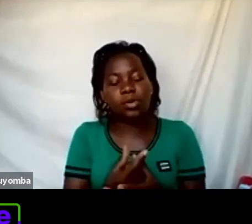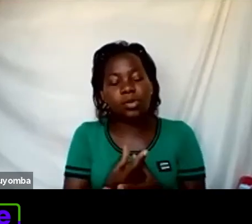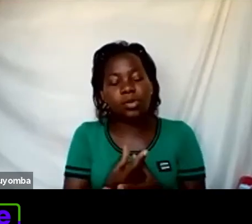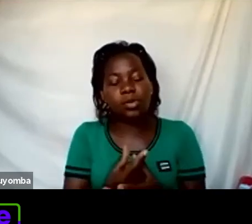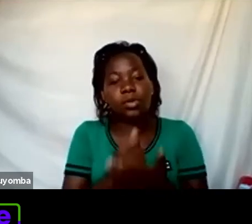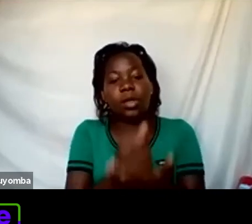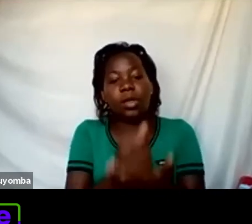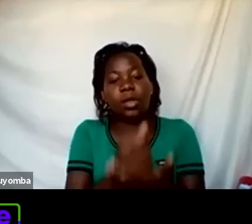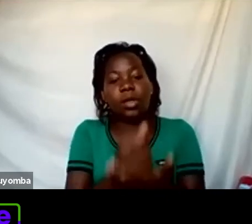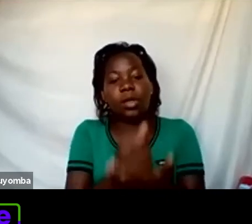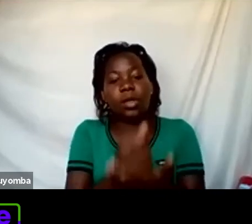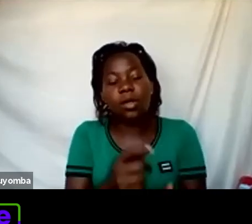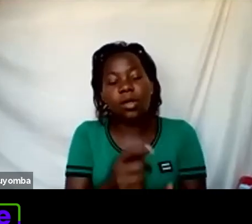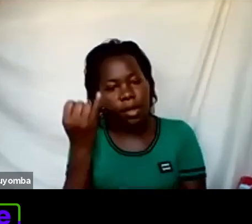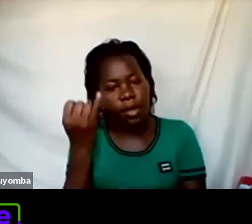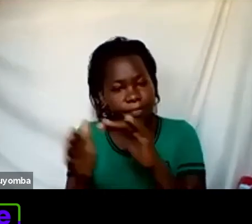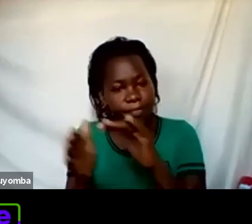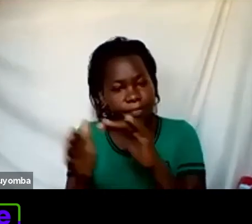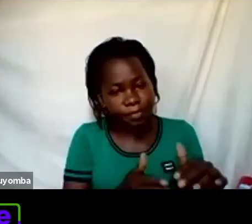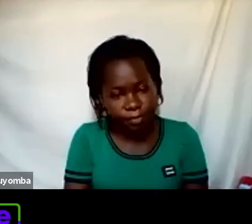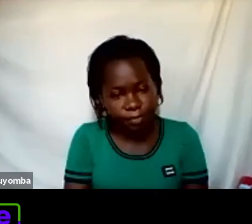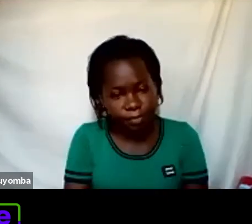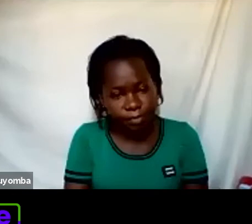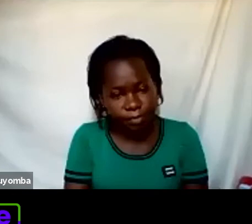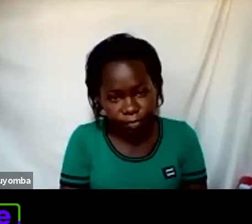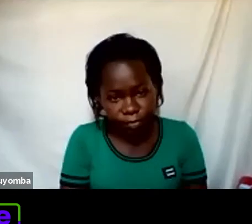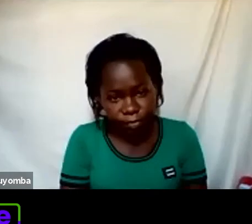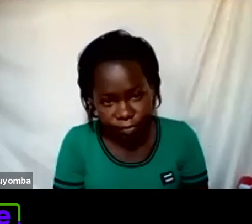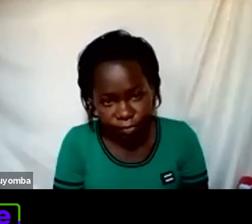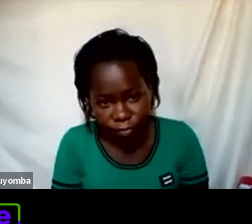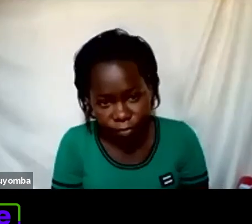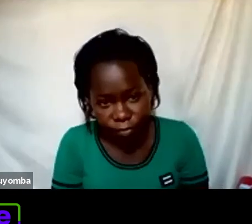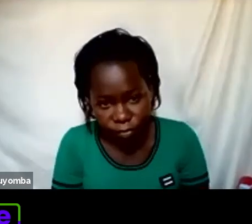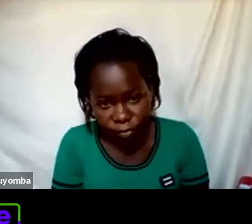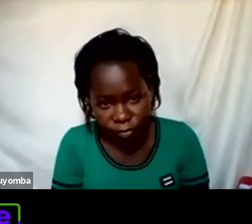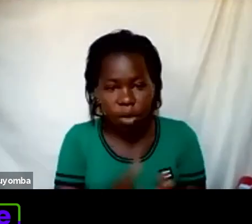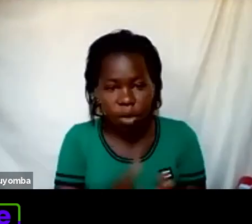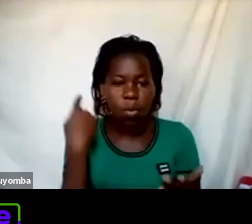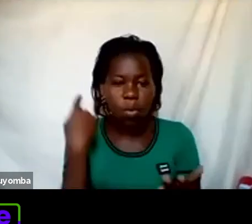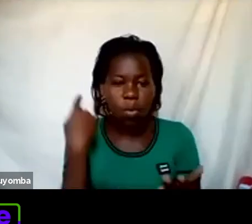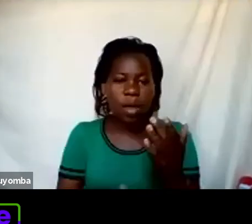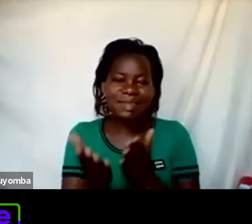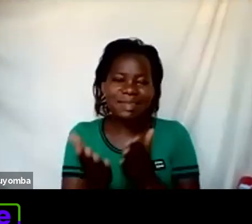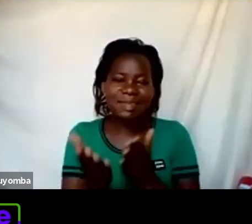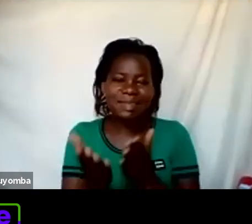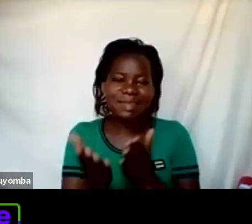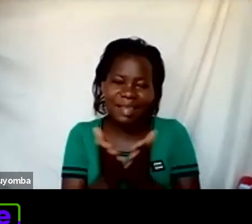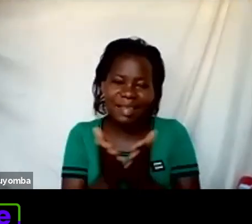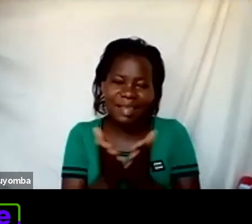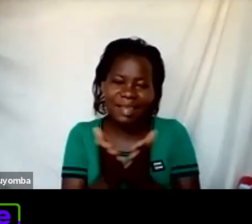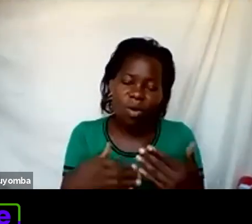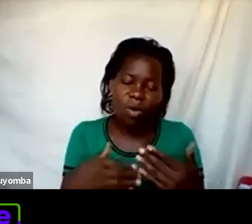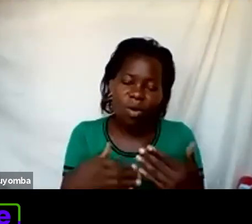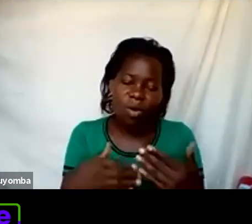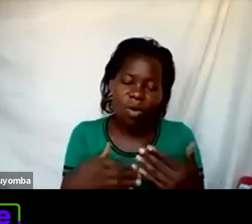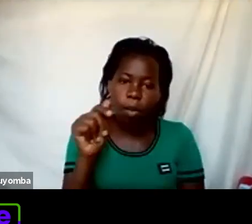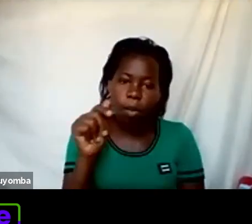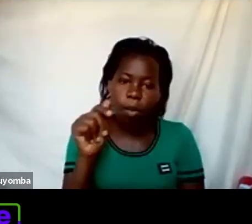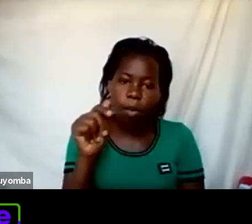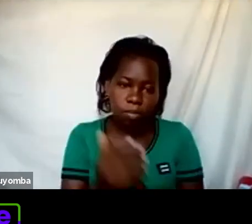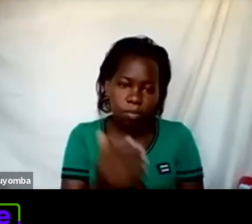Brian Onechan to Daniel Virunji, what packages or services does UMA have? Again, this one, best go